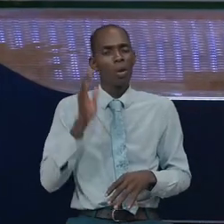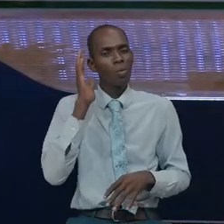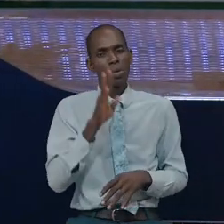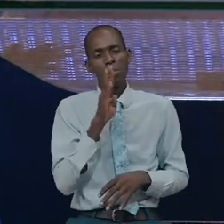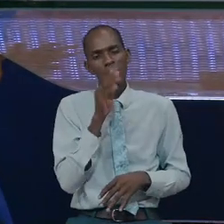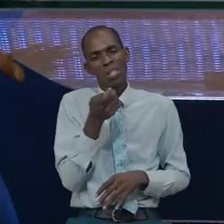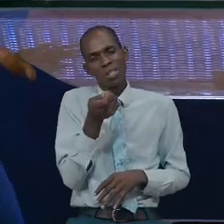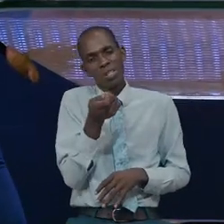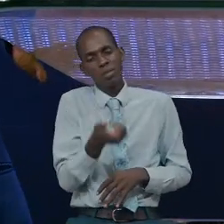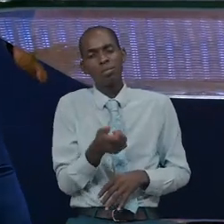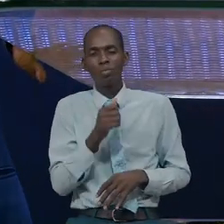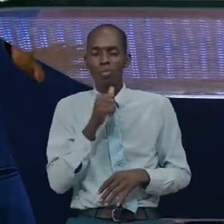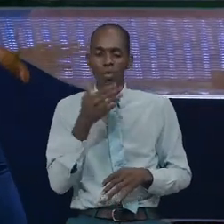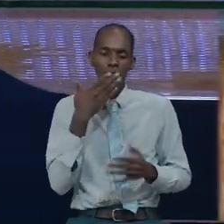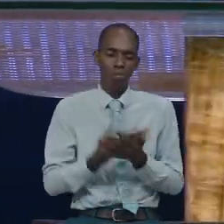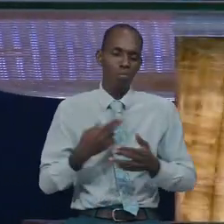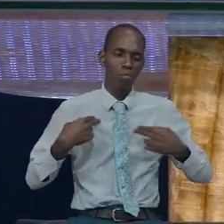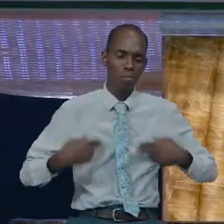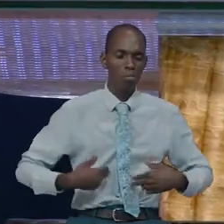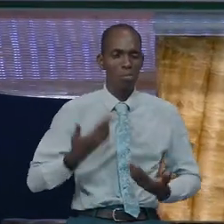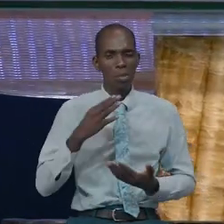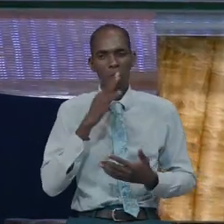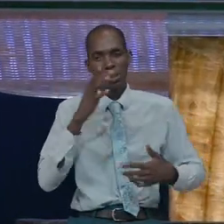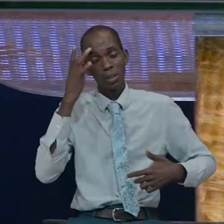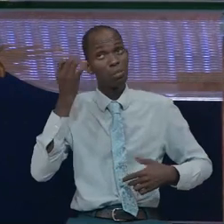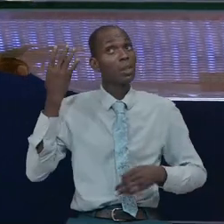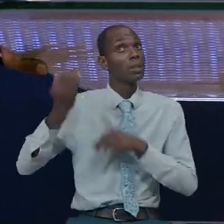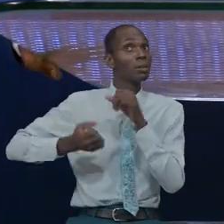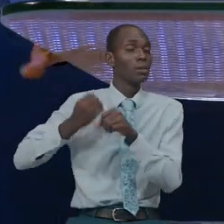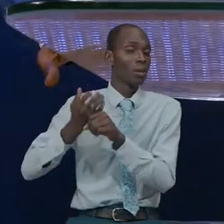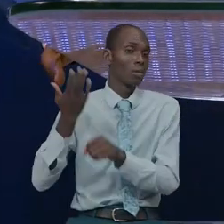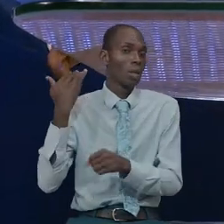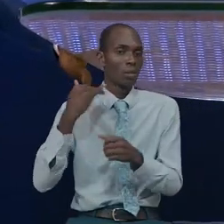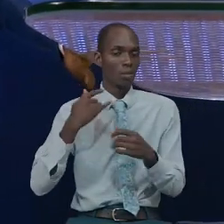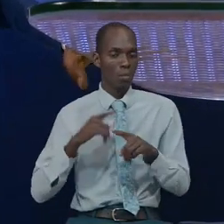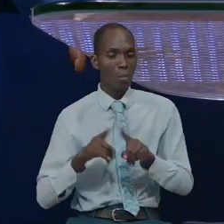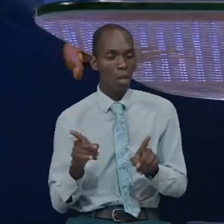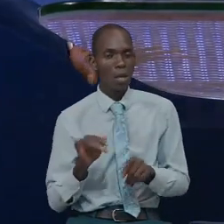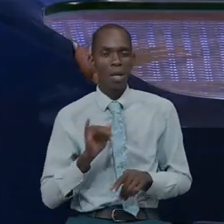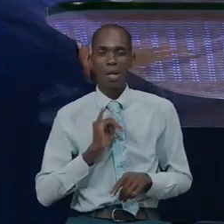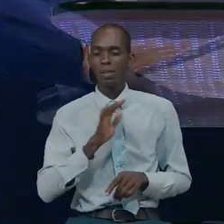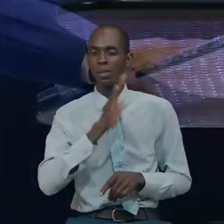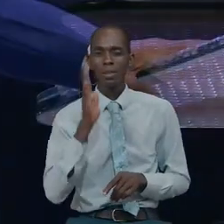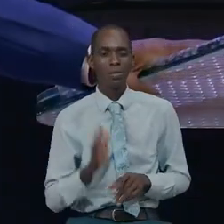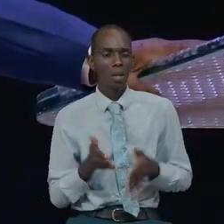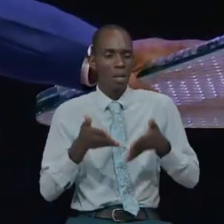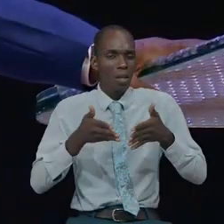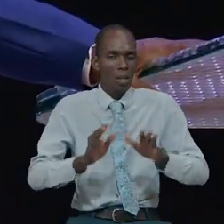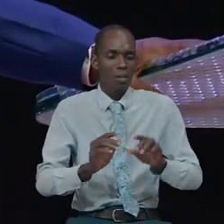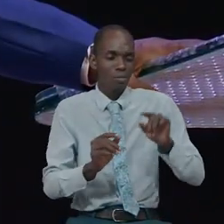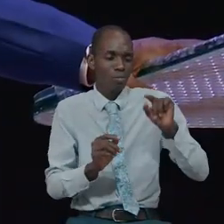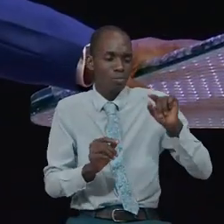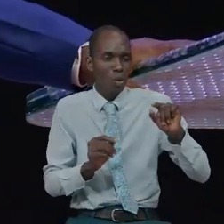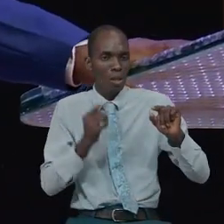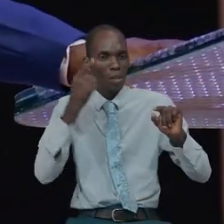bit unhealthy, maybe sick, many years ago now, but I never allowed a slight